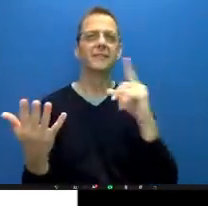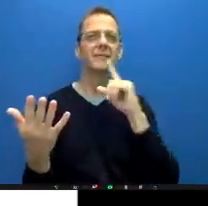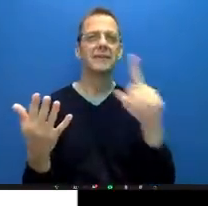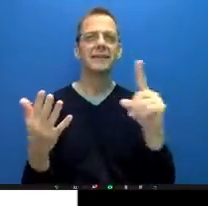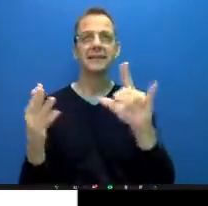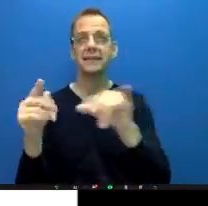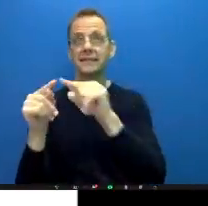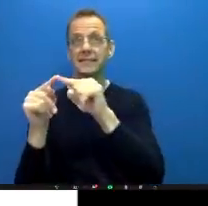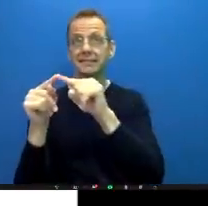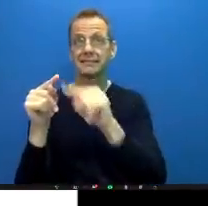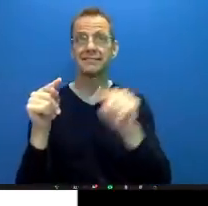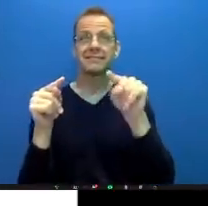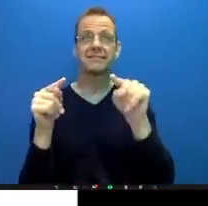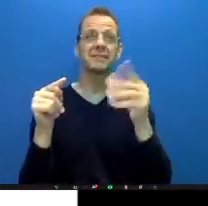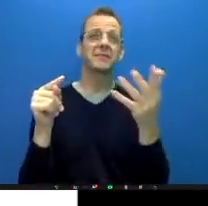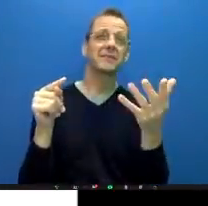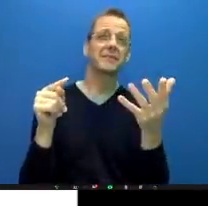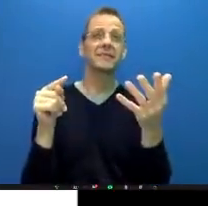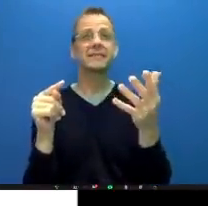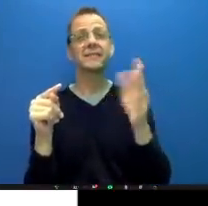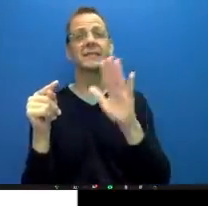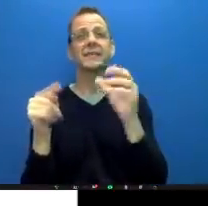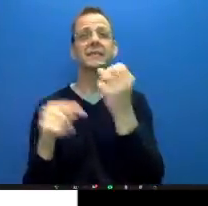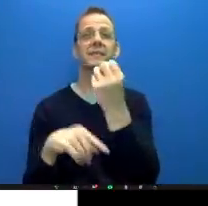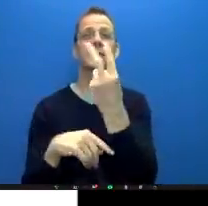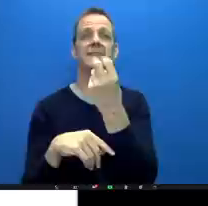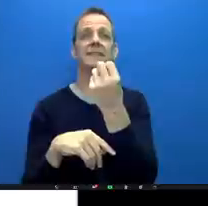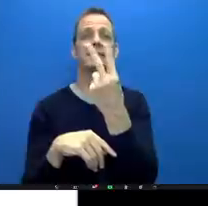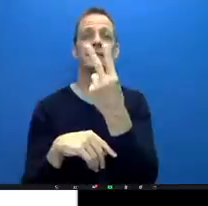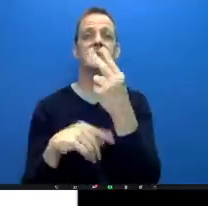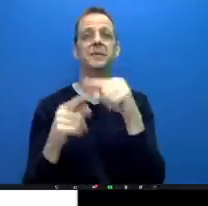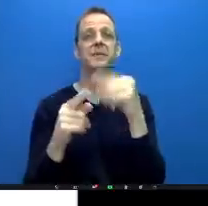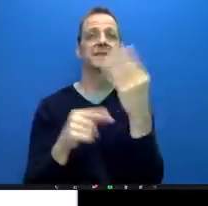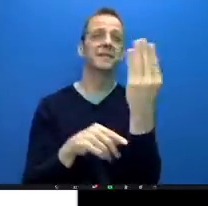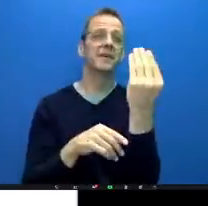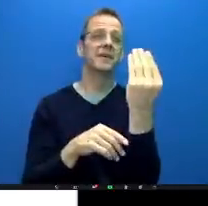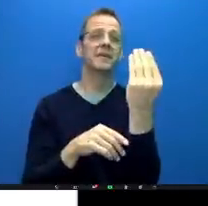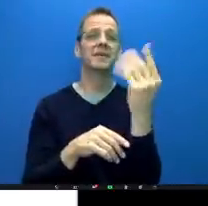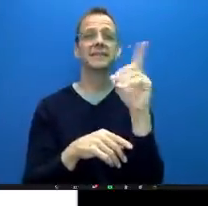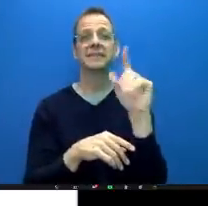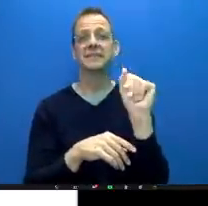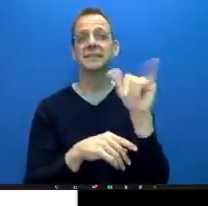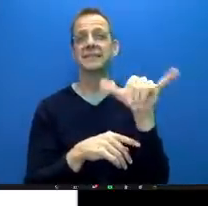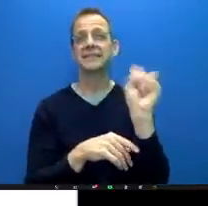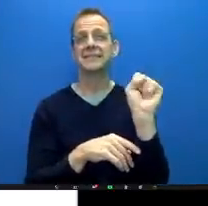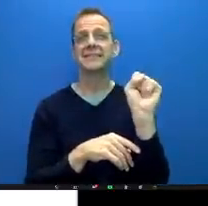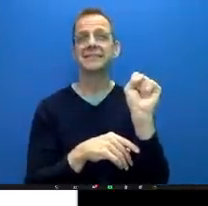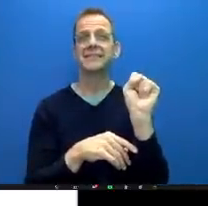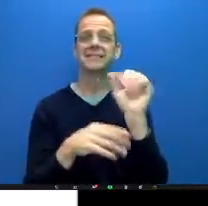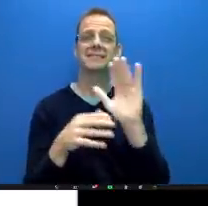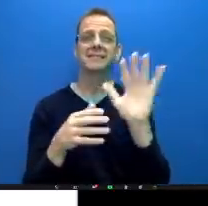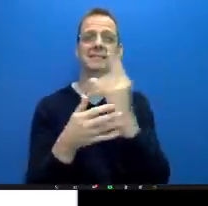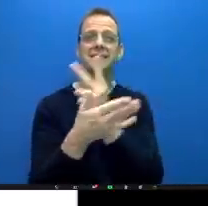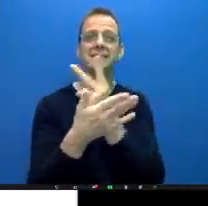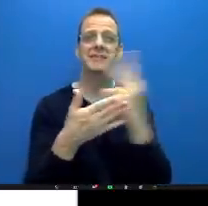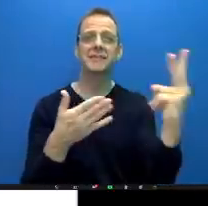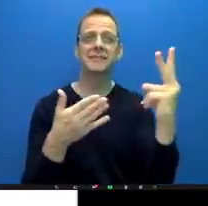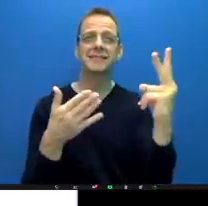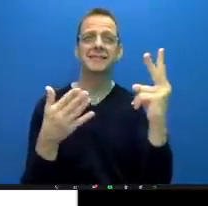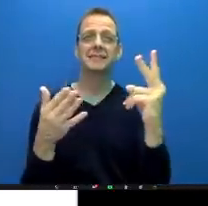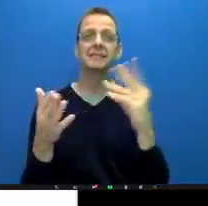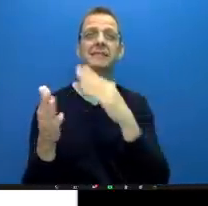exponentially almost all the time. And since July 12th, it was clear that it's not growing exponentially and something should be